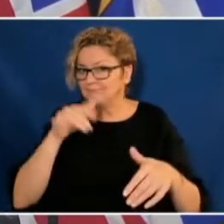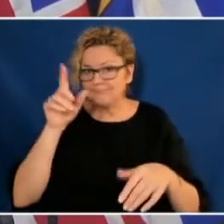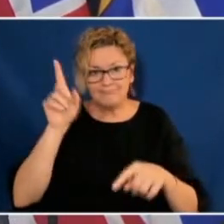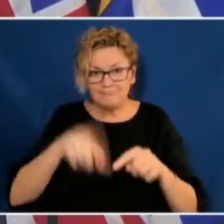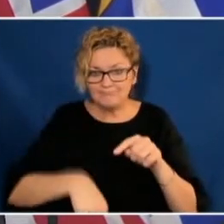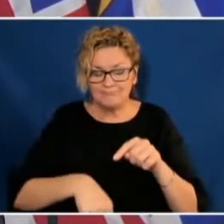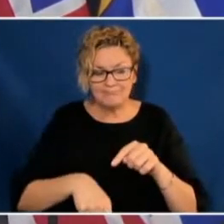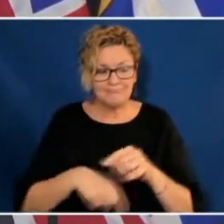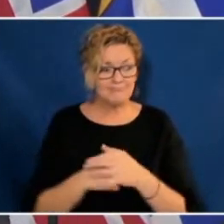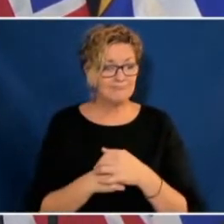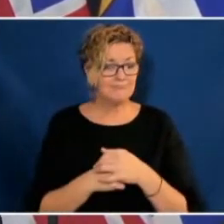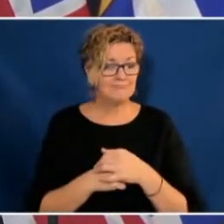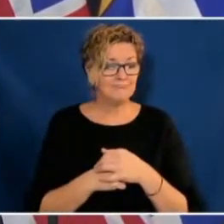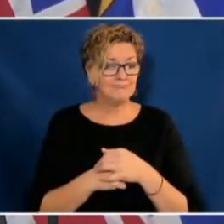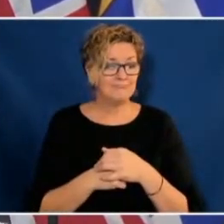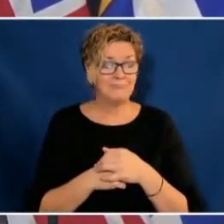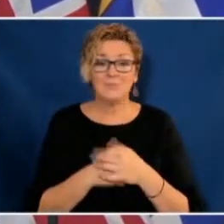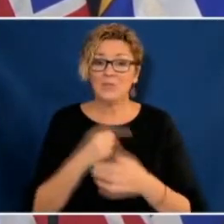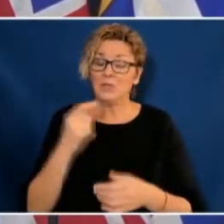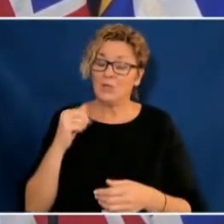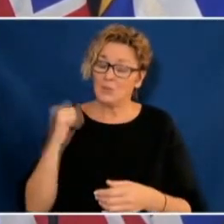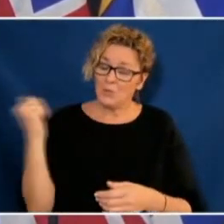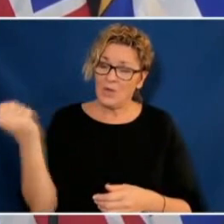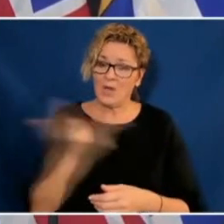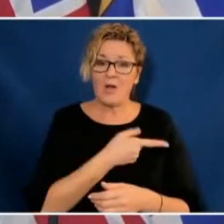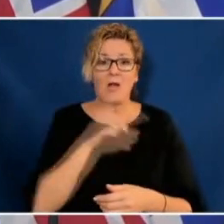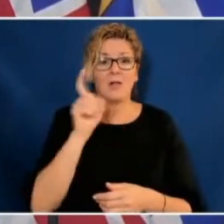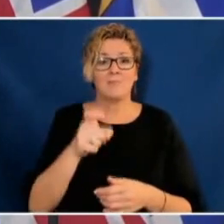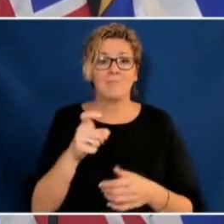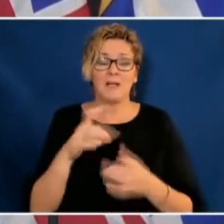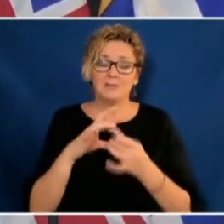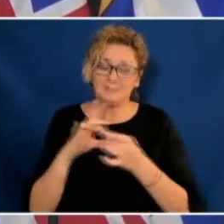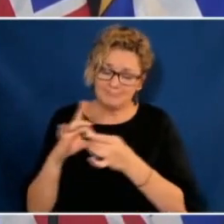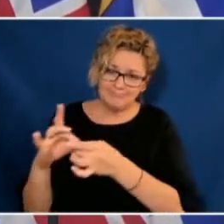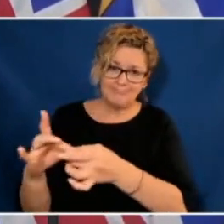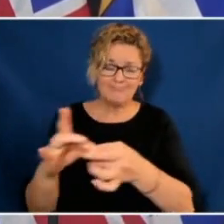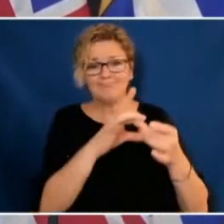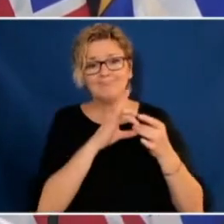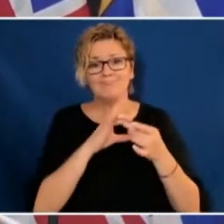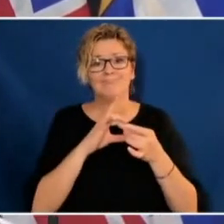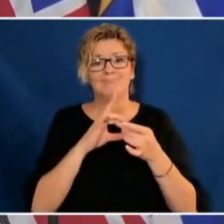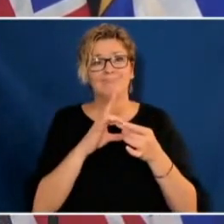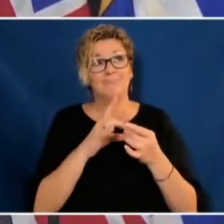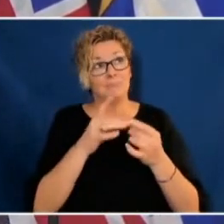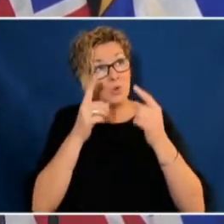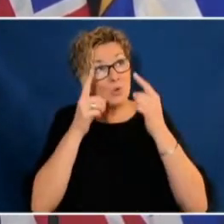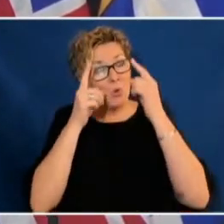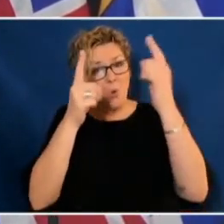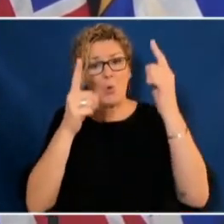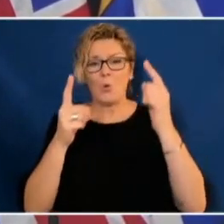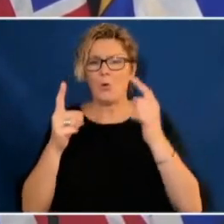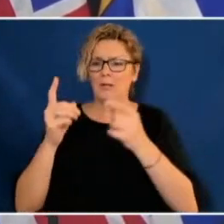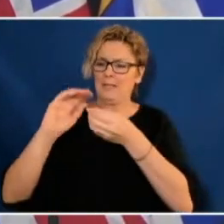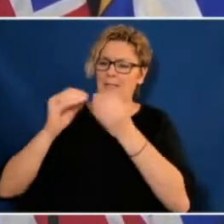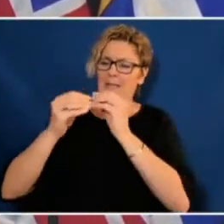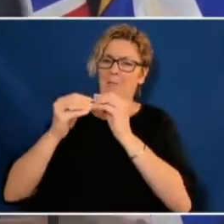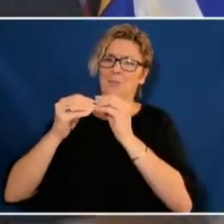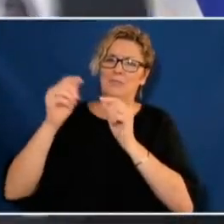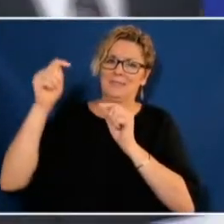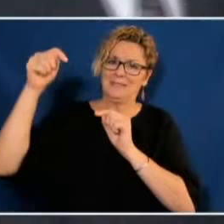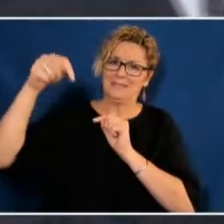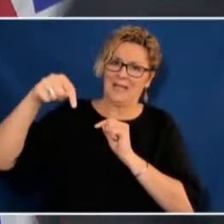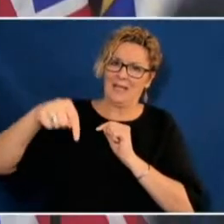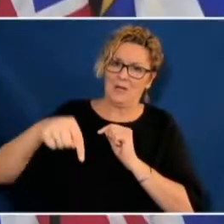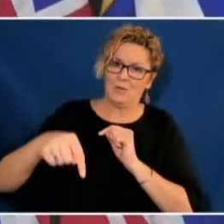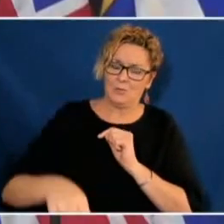sont actuellement hospitalisées, dont 75 en soins intensifs. Thank you very much. Merci beaucoup. We're happy to take your